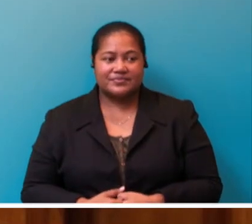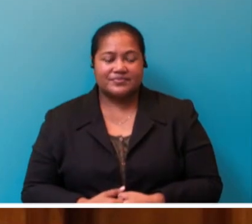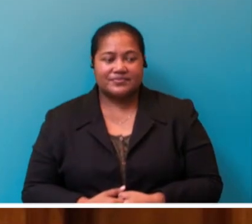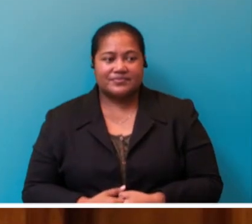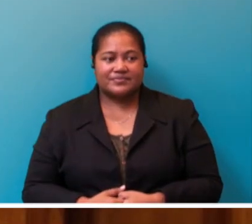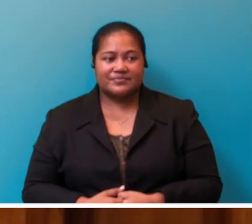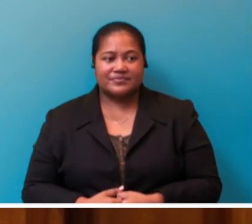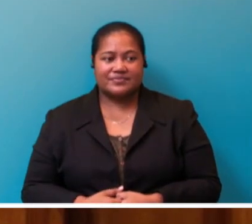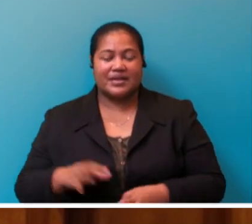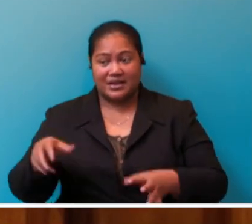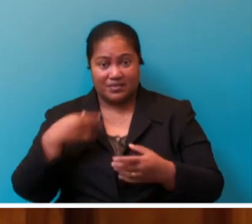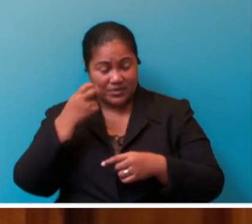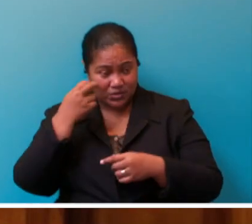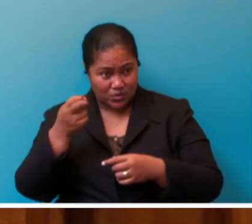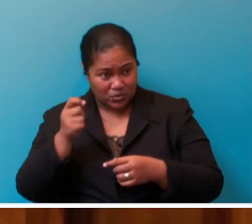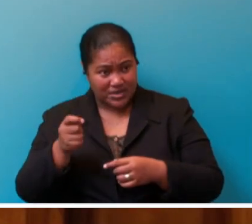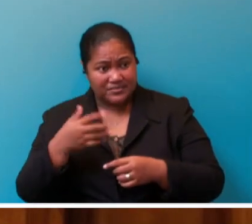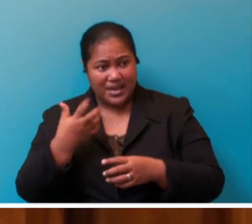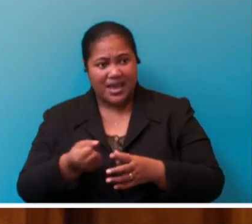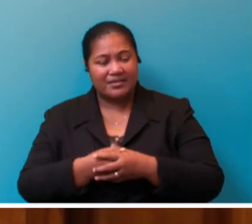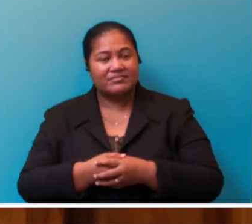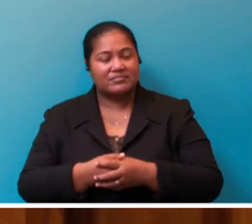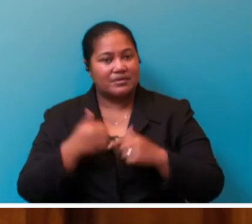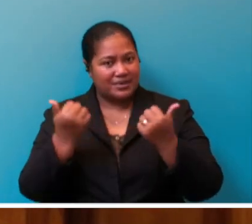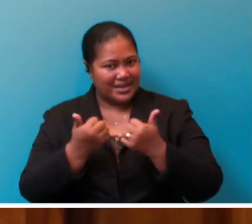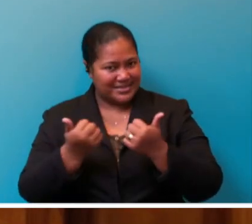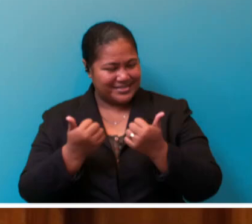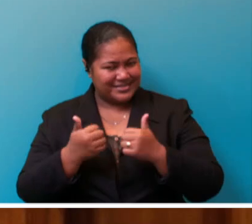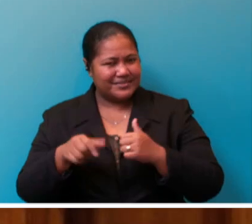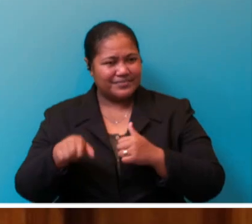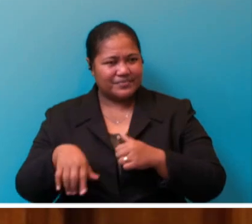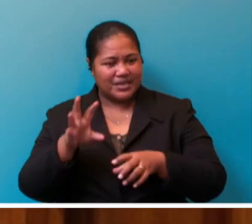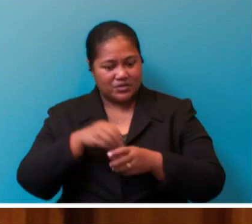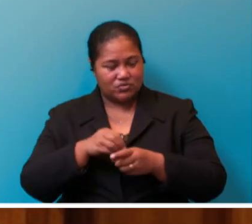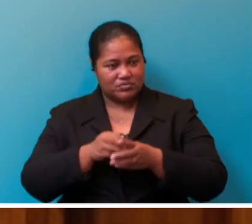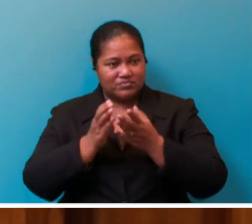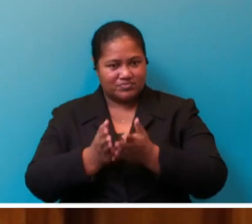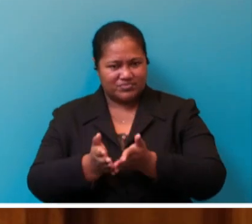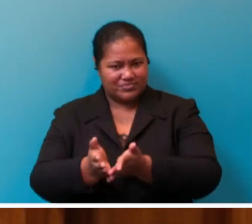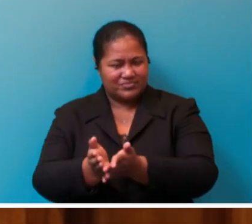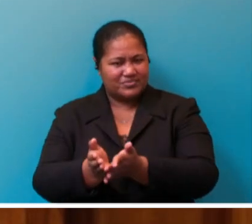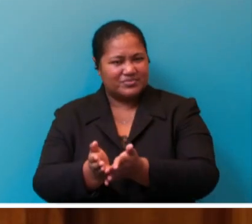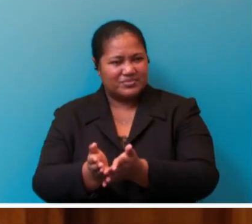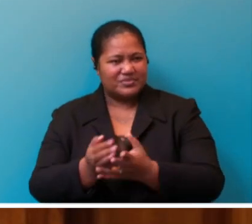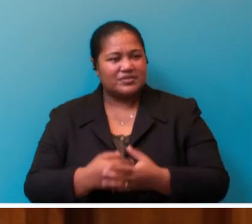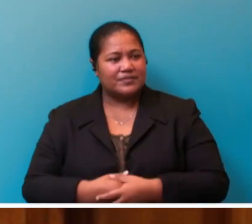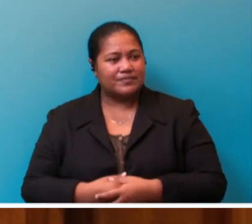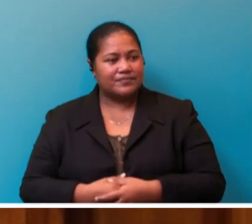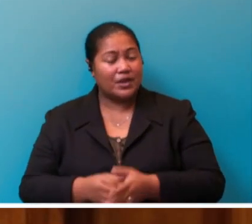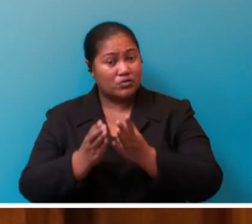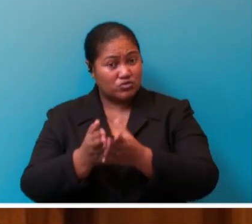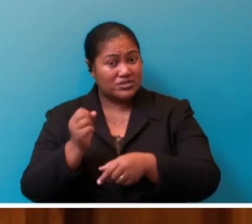the upcoming Tourism Super Week has a range of sessions, including a cruise symposium, where the cruise companies and